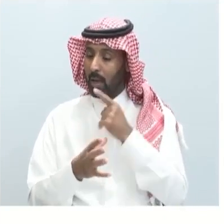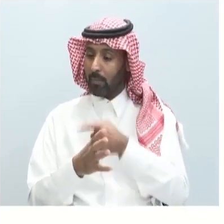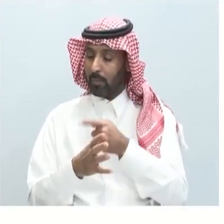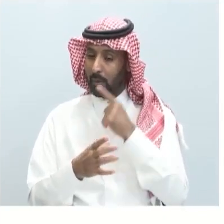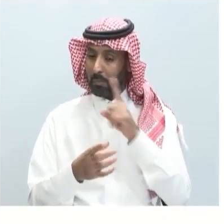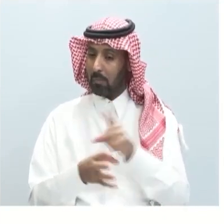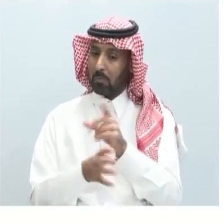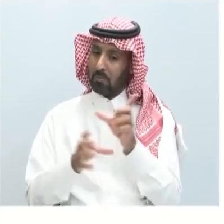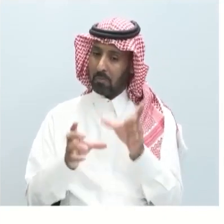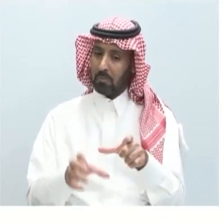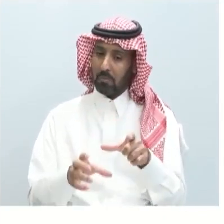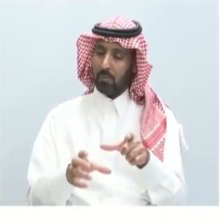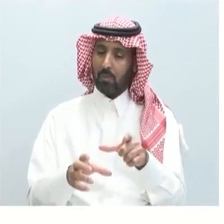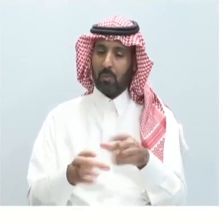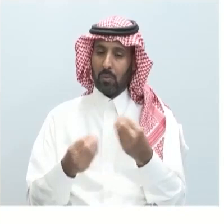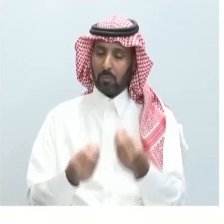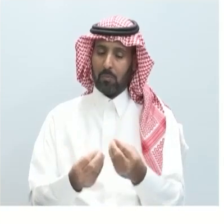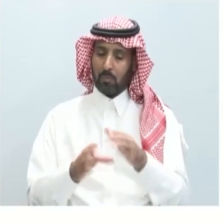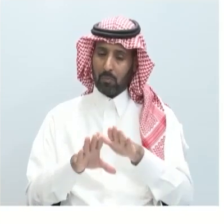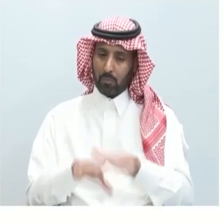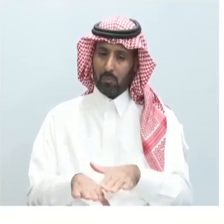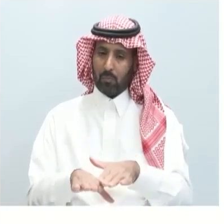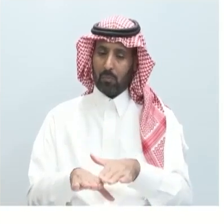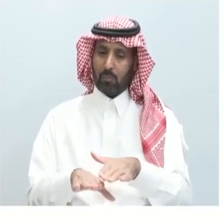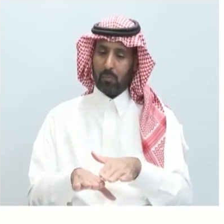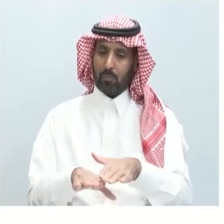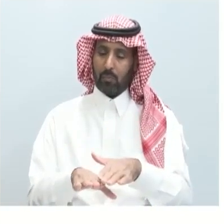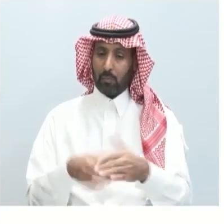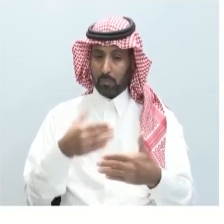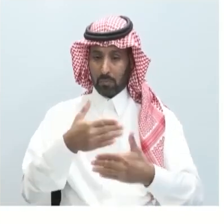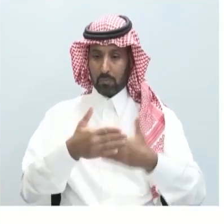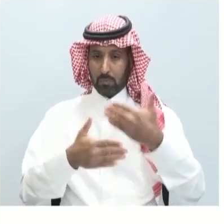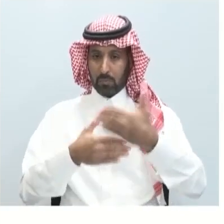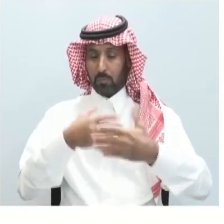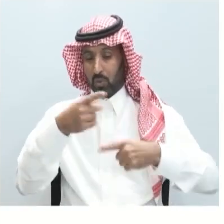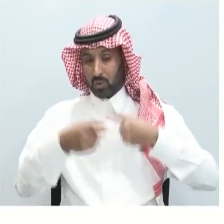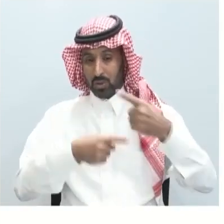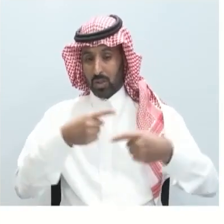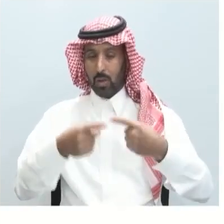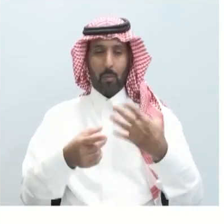sustainable? Some factors that would make an environment sustainable.